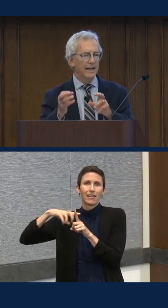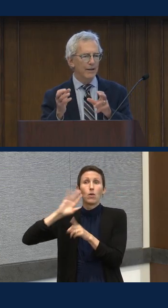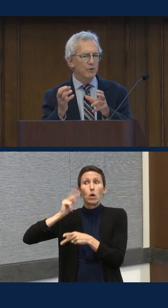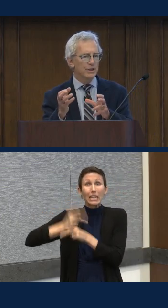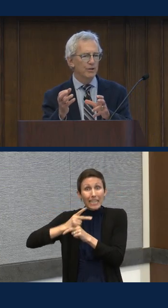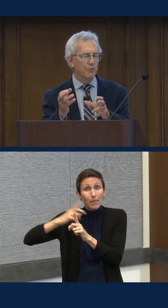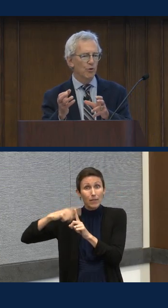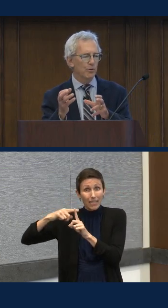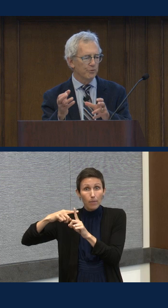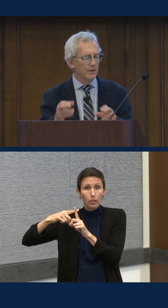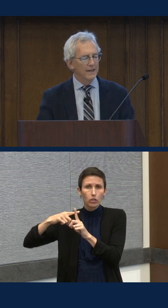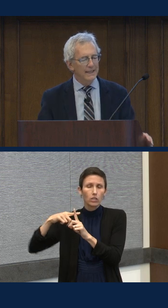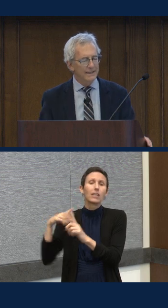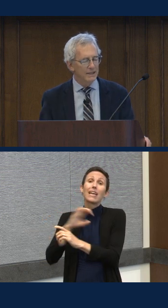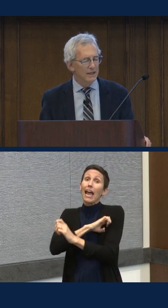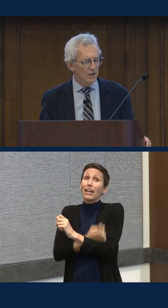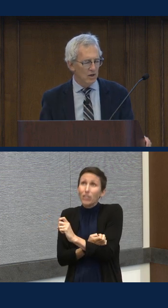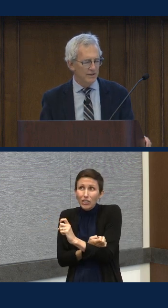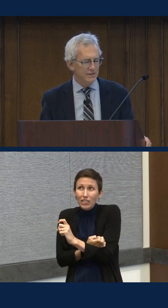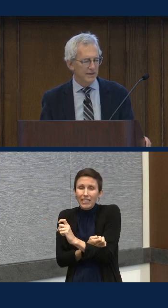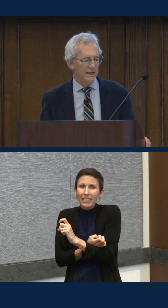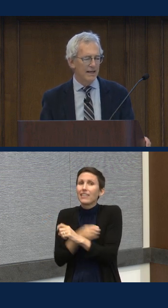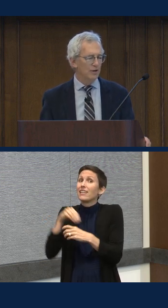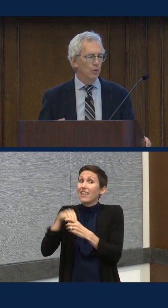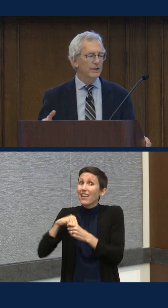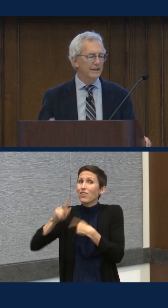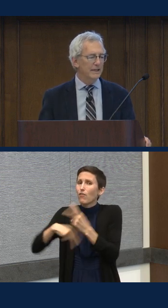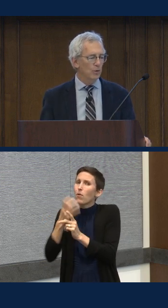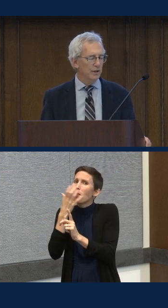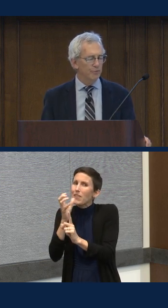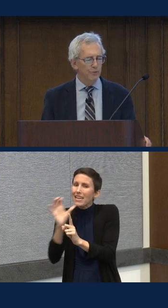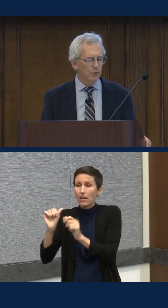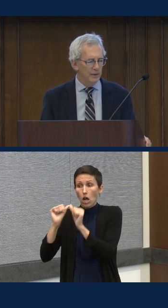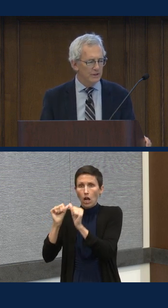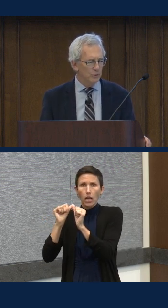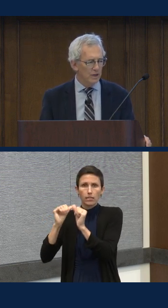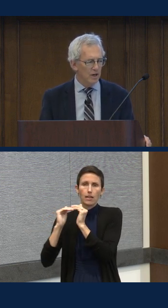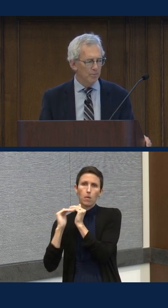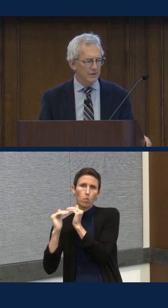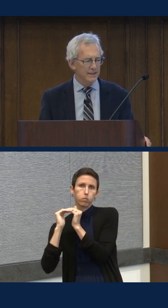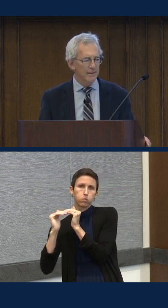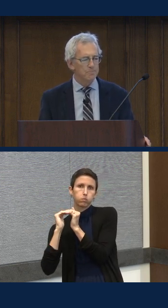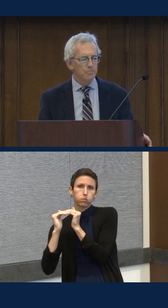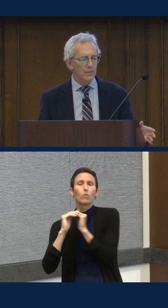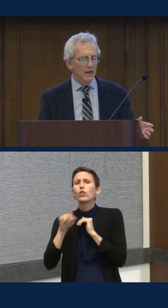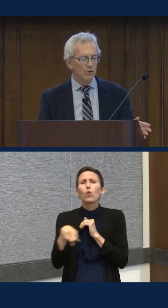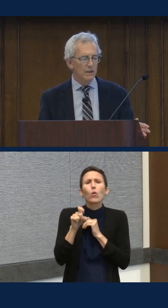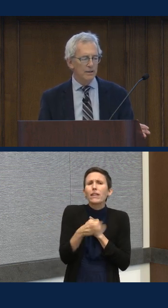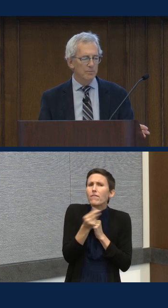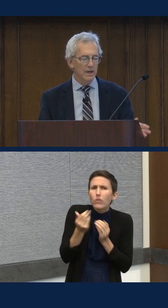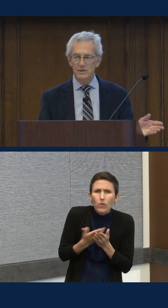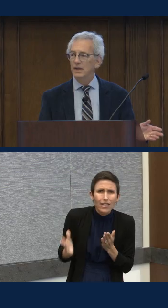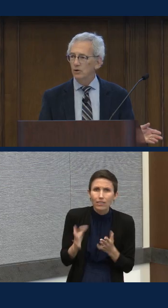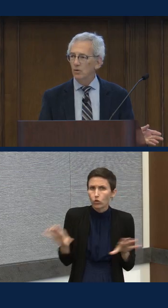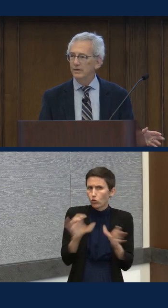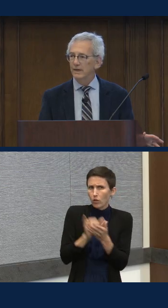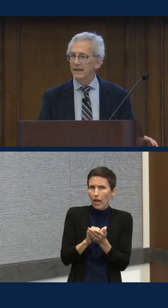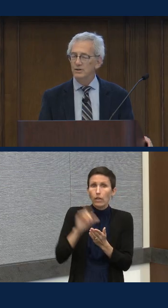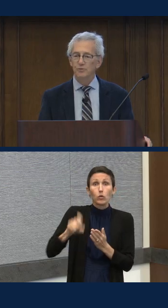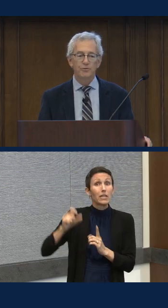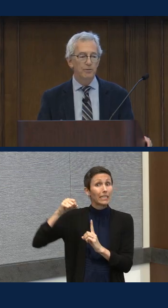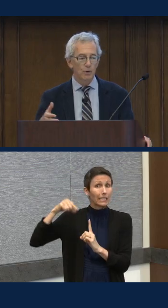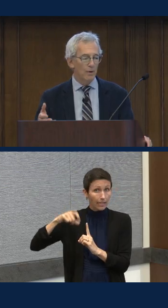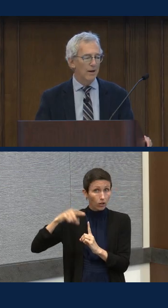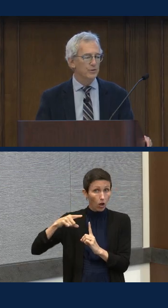temperature, energy in the form of heat, constant. And you really need only a few things to accomplish that. You need a signal. In the